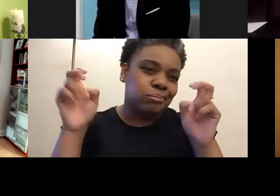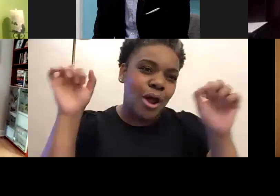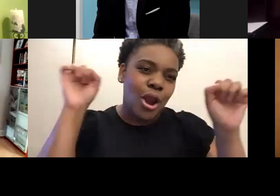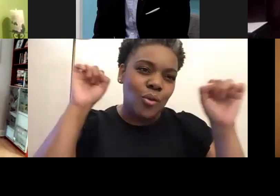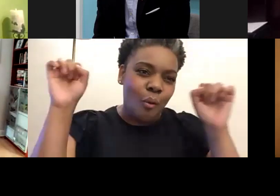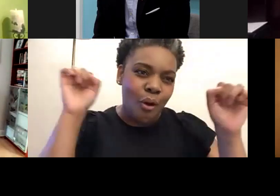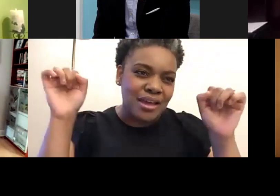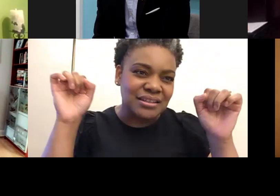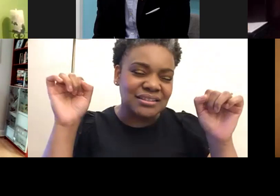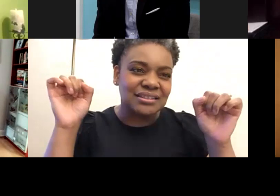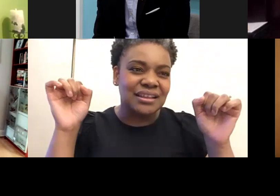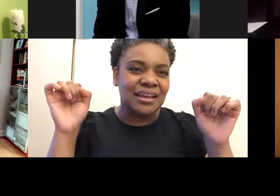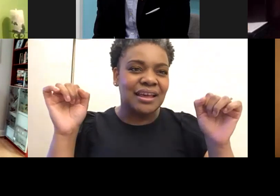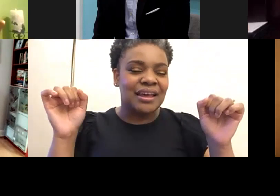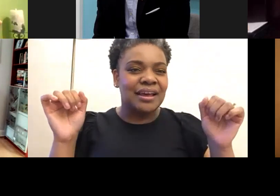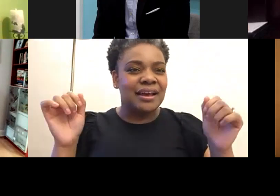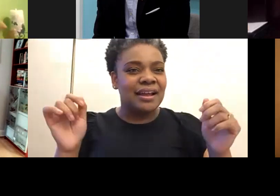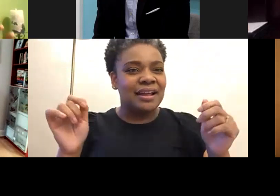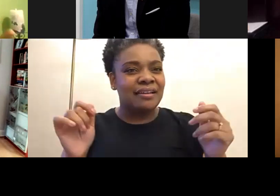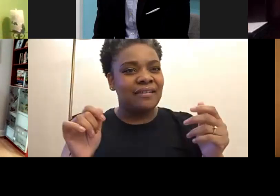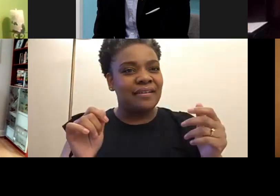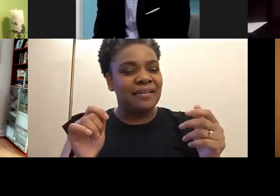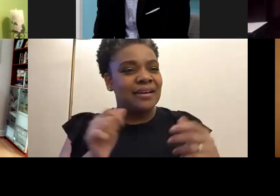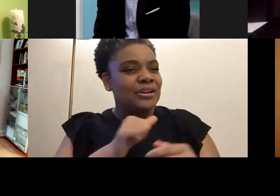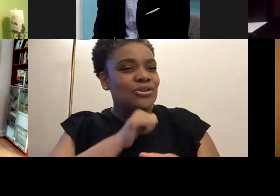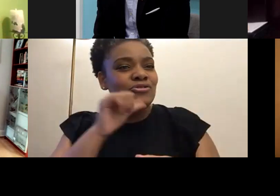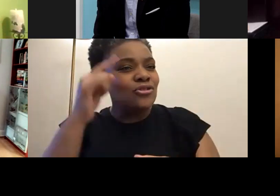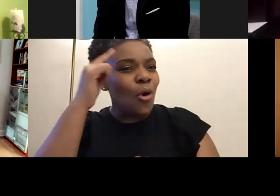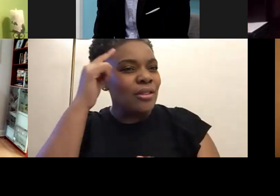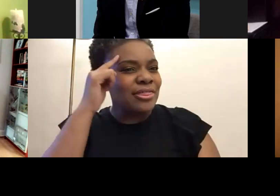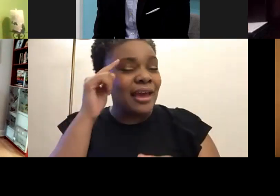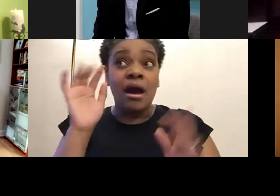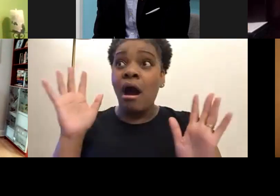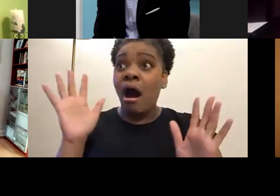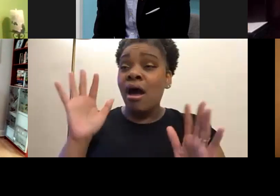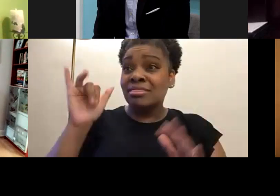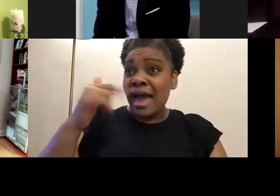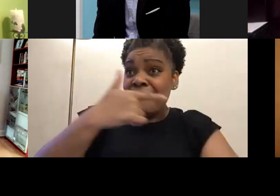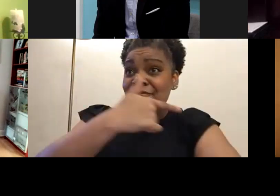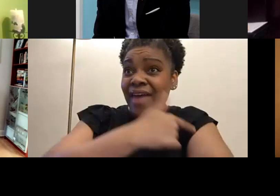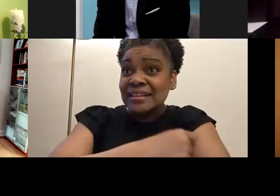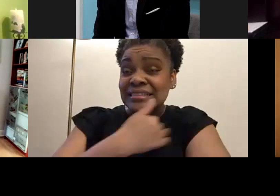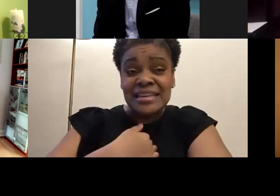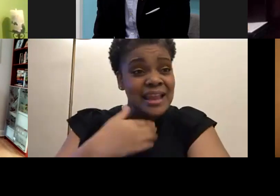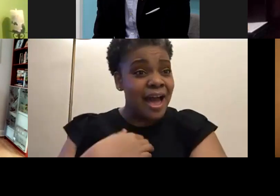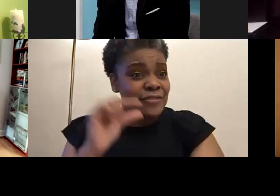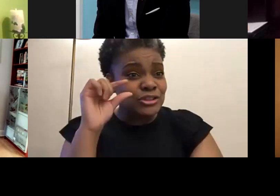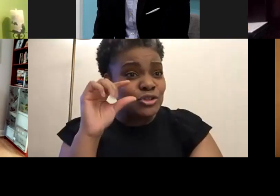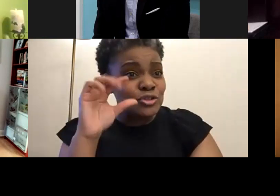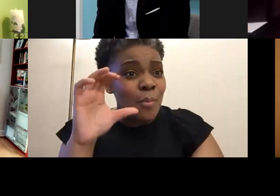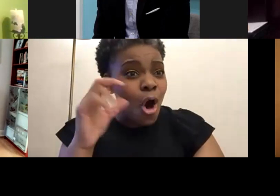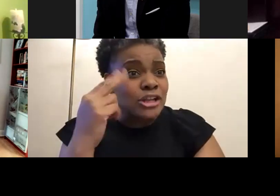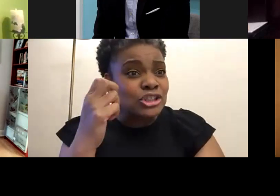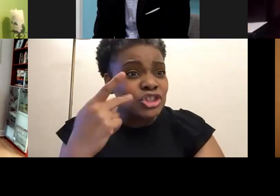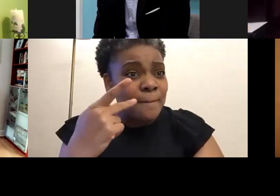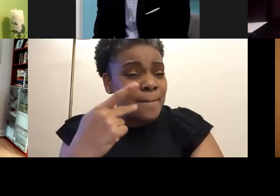is there to, there's a chip that's placed in the vaccine and it's to eradicate certain